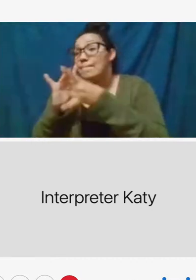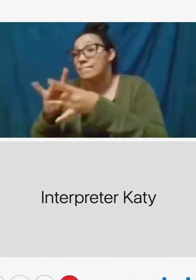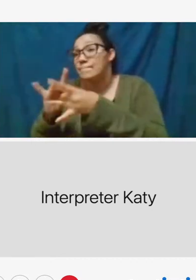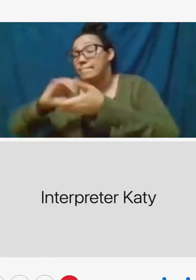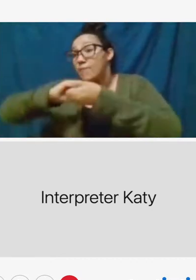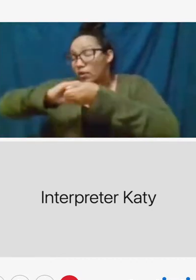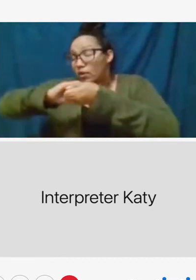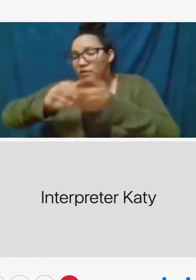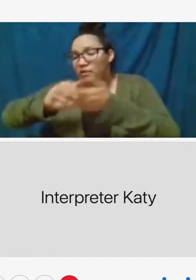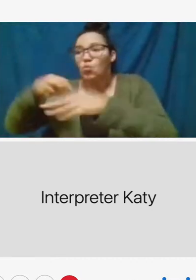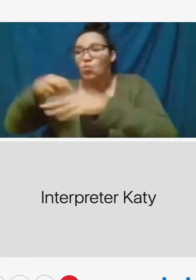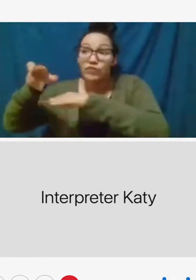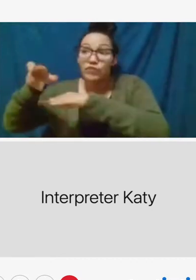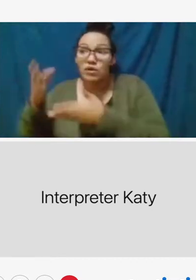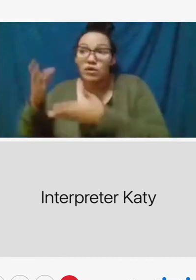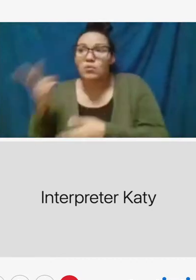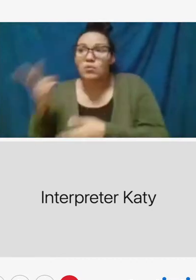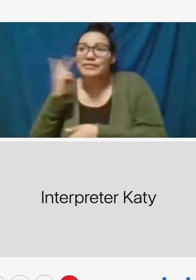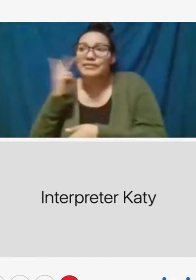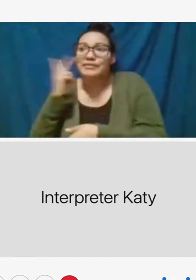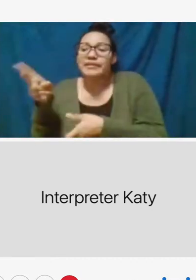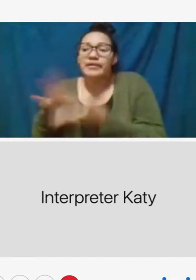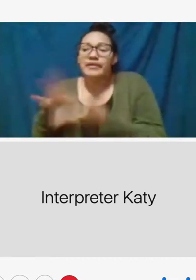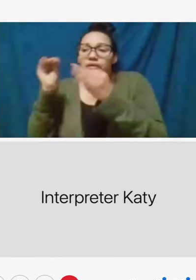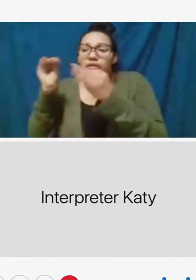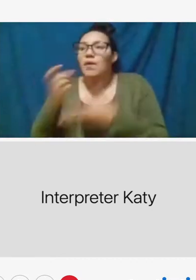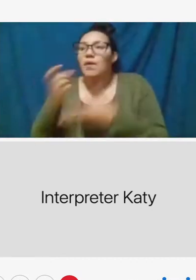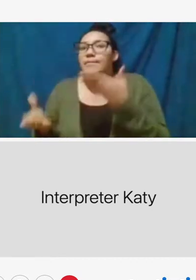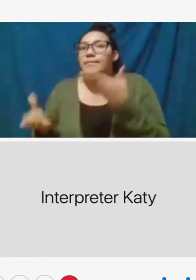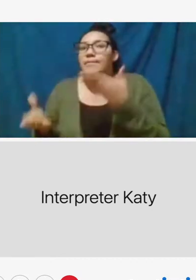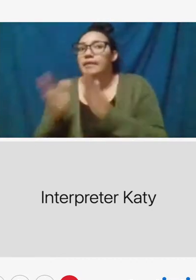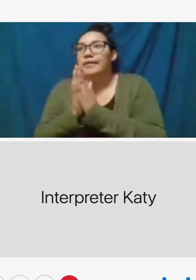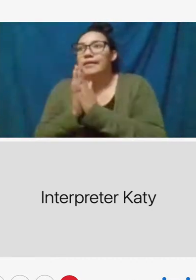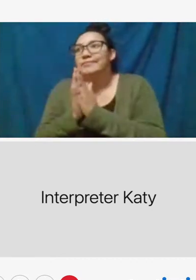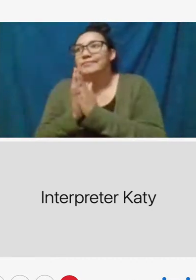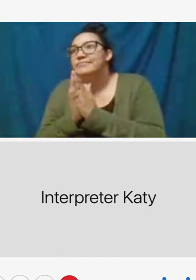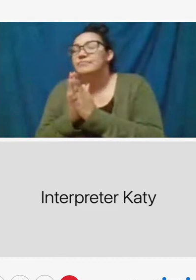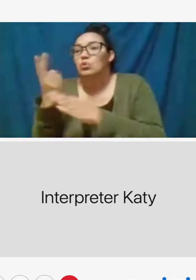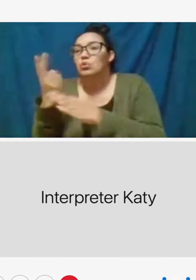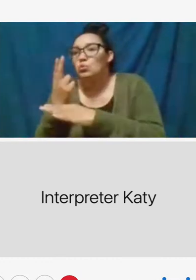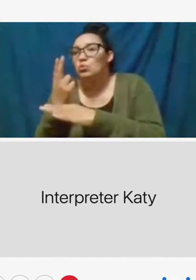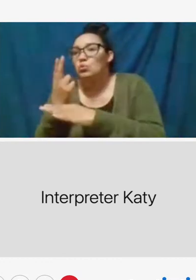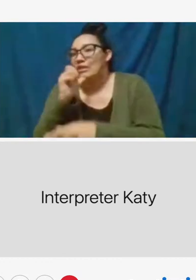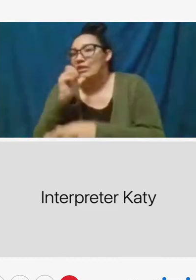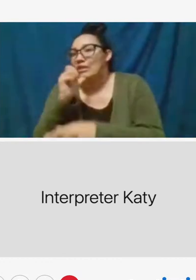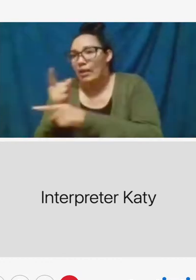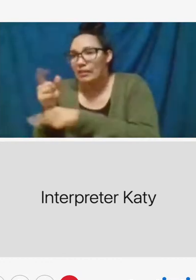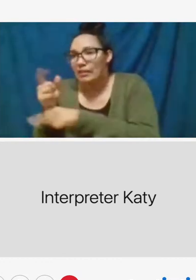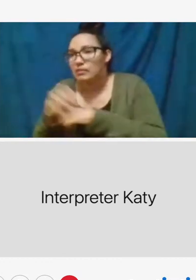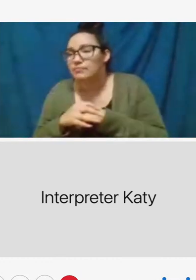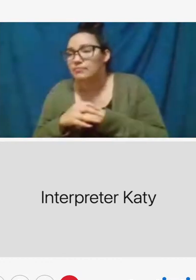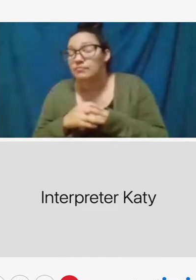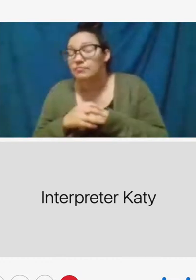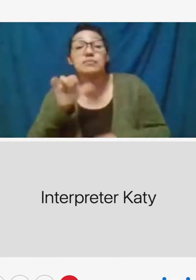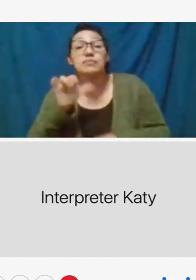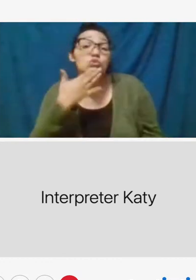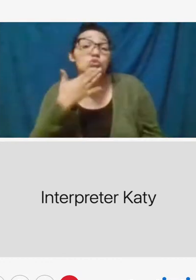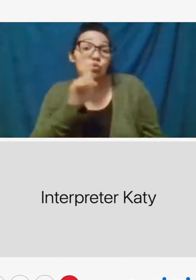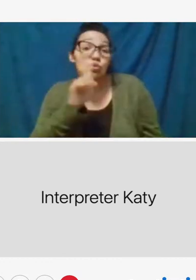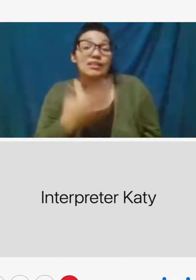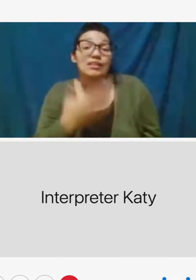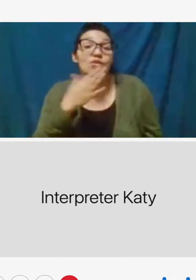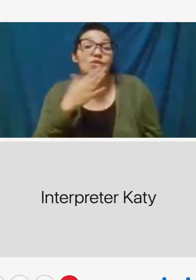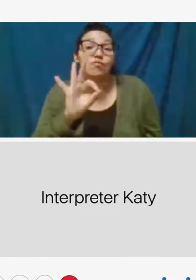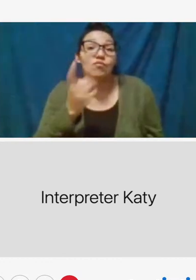encounter a student that we think May um be abusing substances great question thank you Mr Flores yes we are